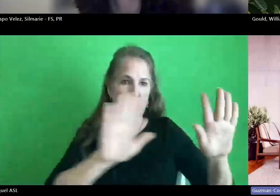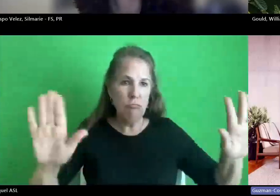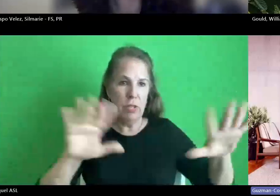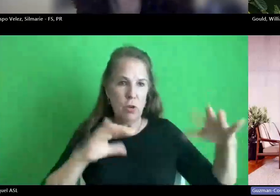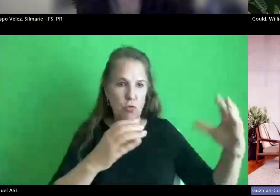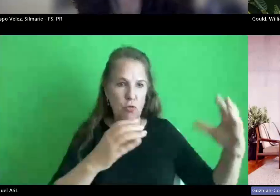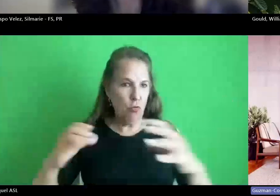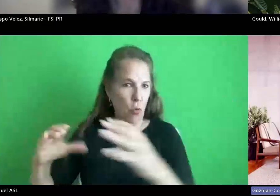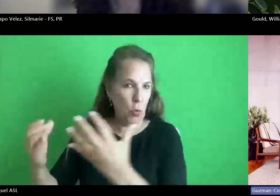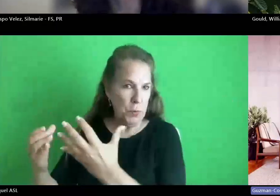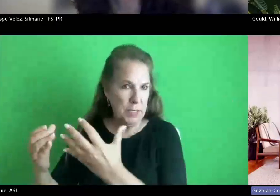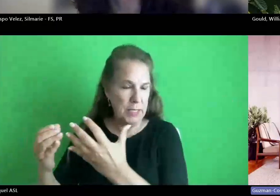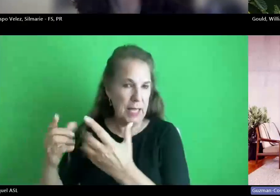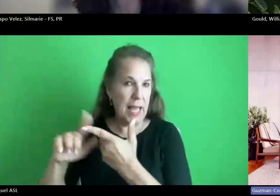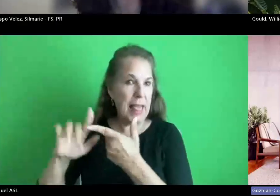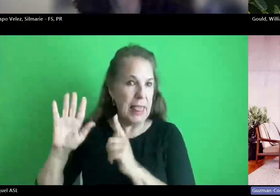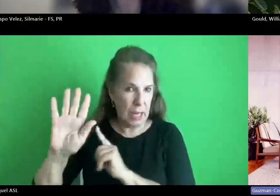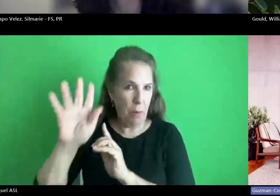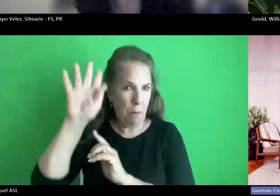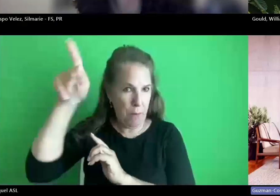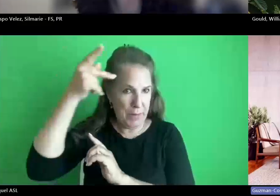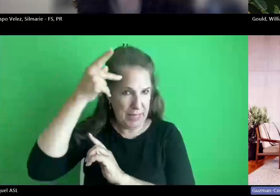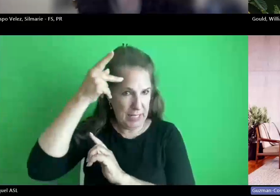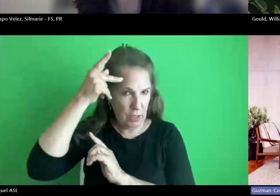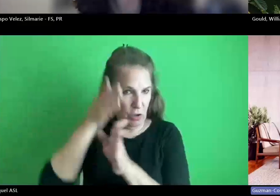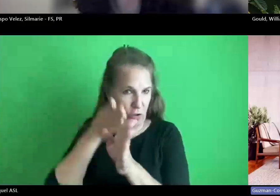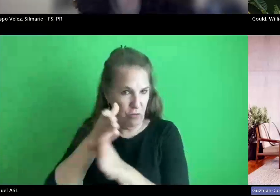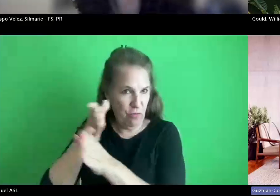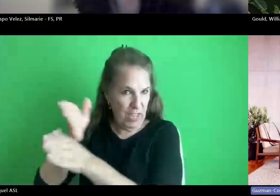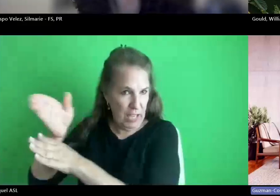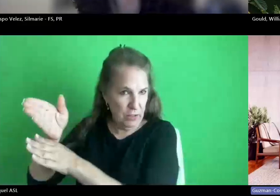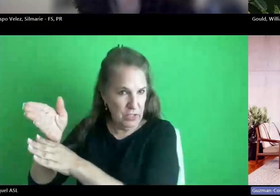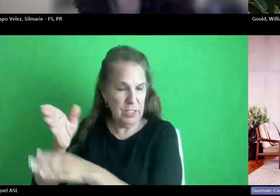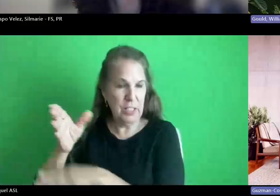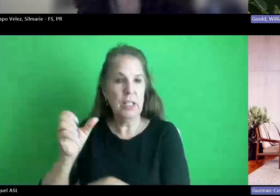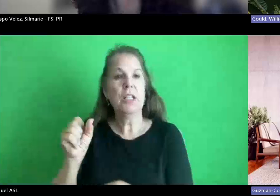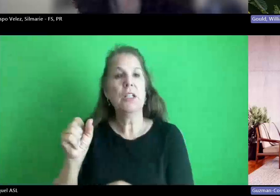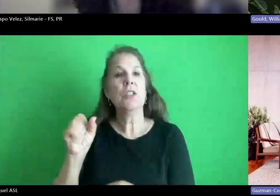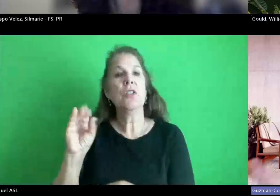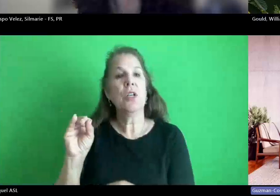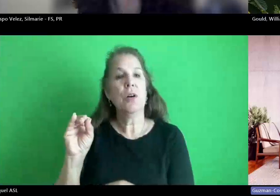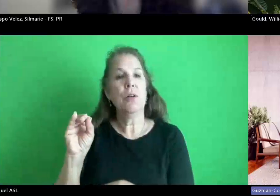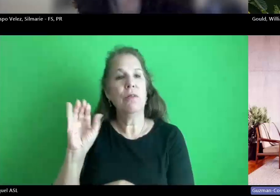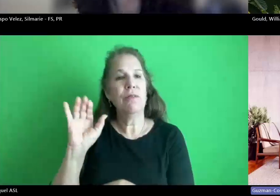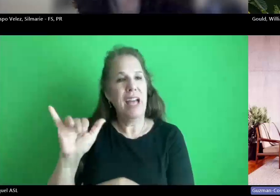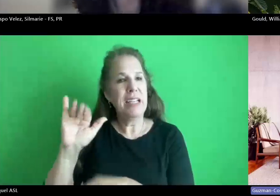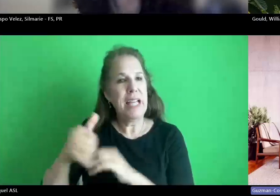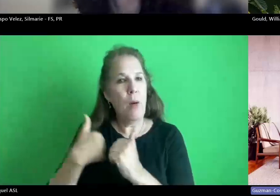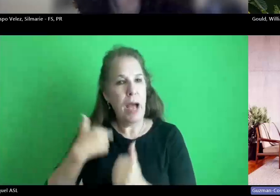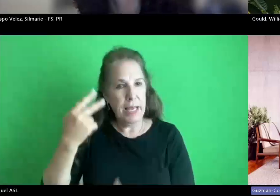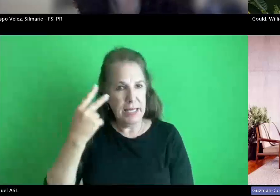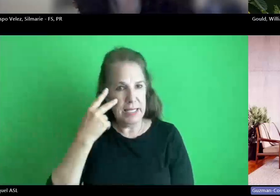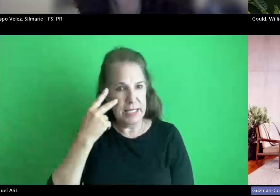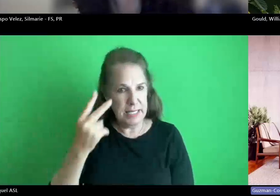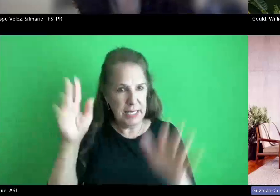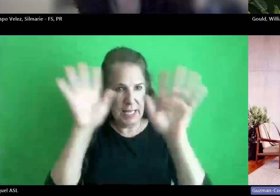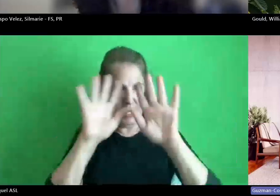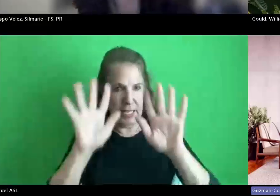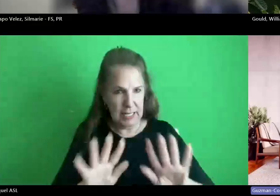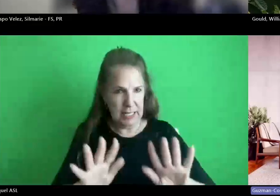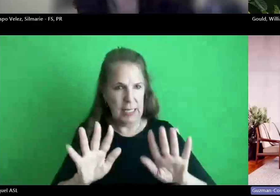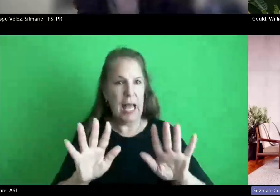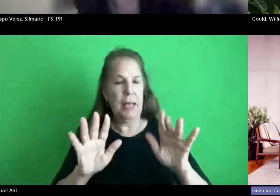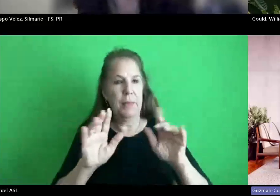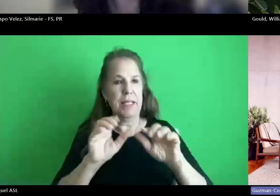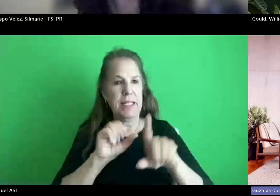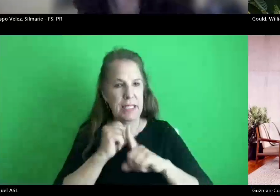their political field. So that's how I see the climate scenarios being